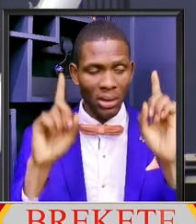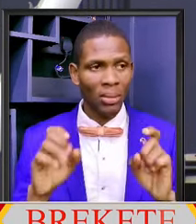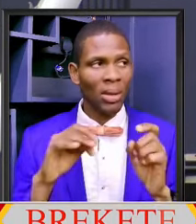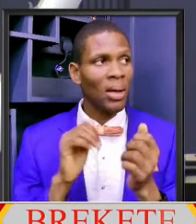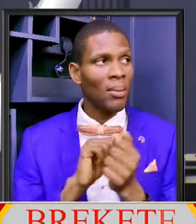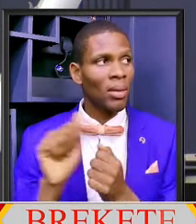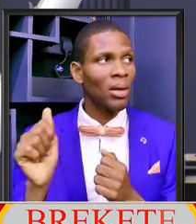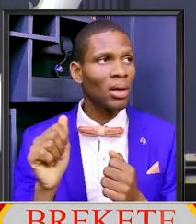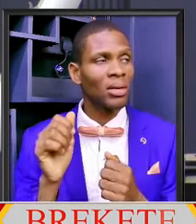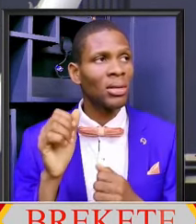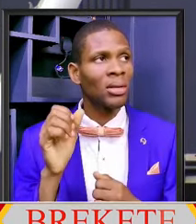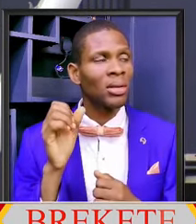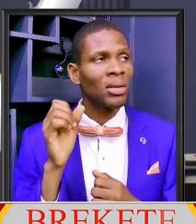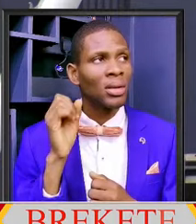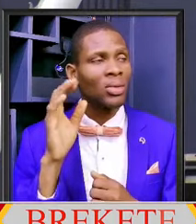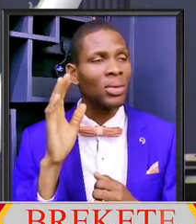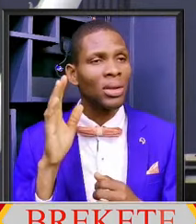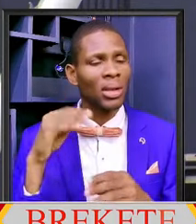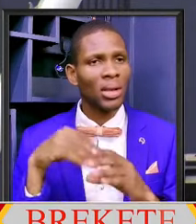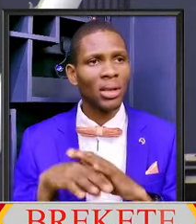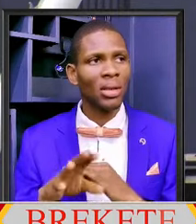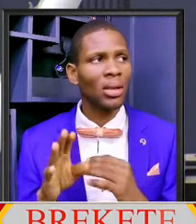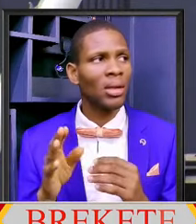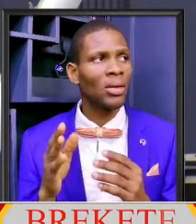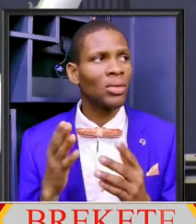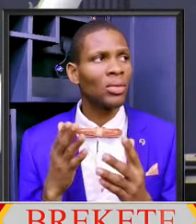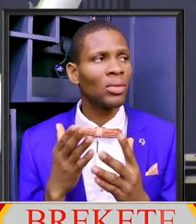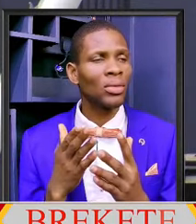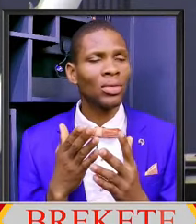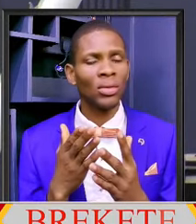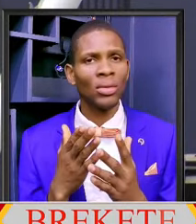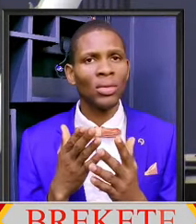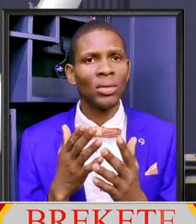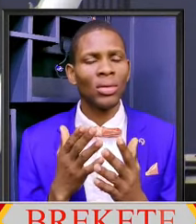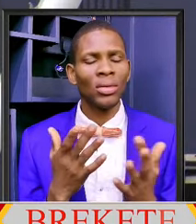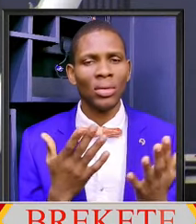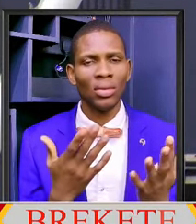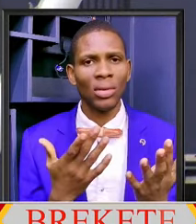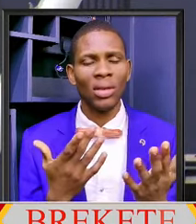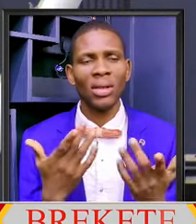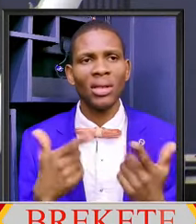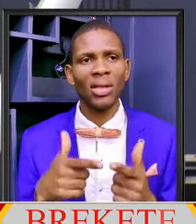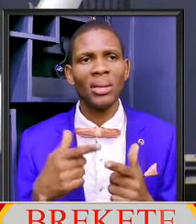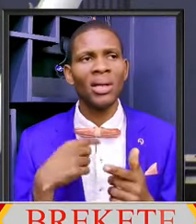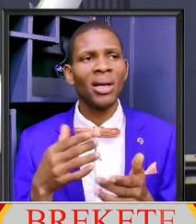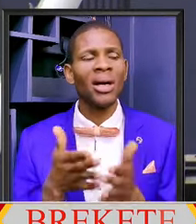level in the Kaduna State University. But